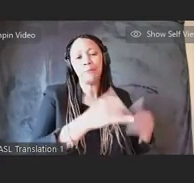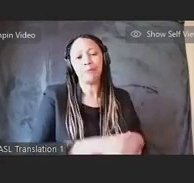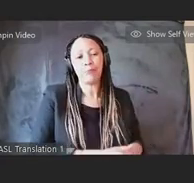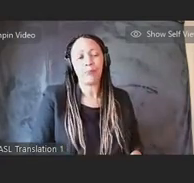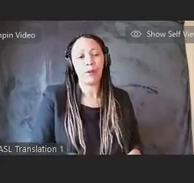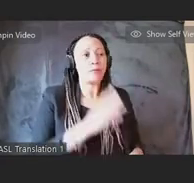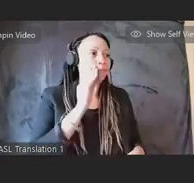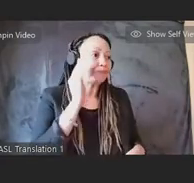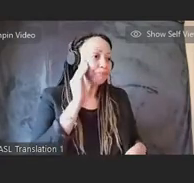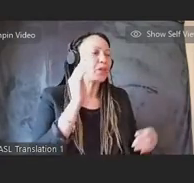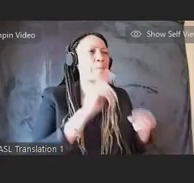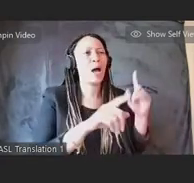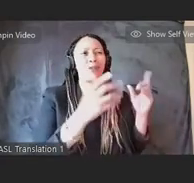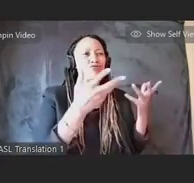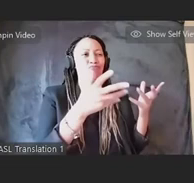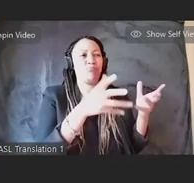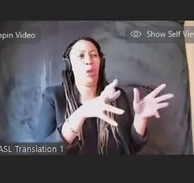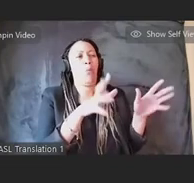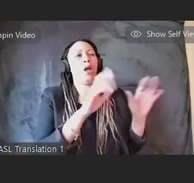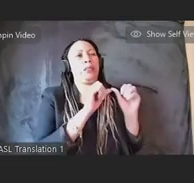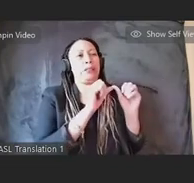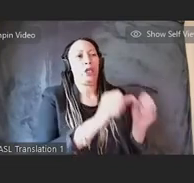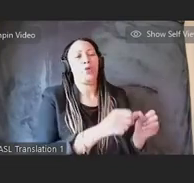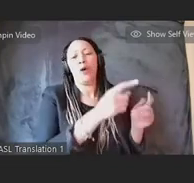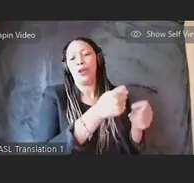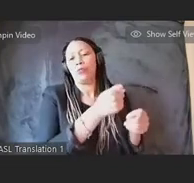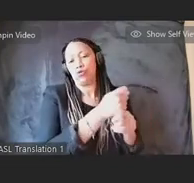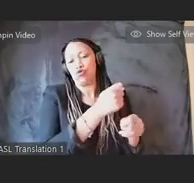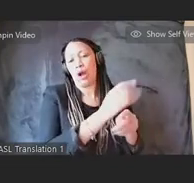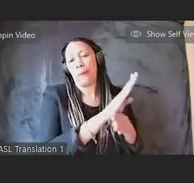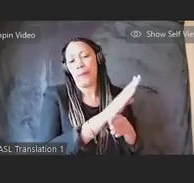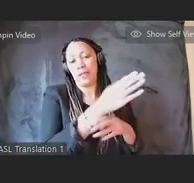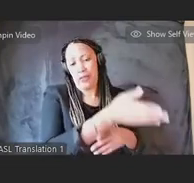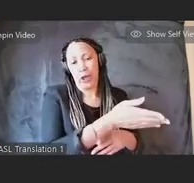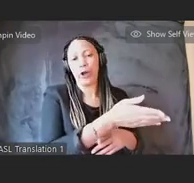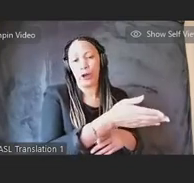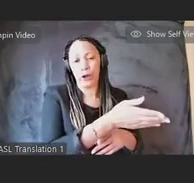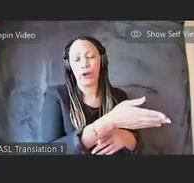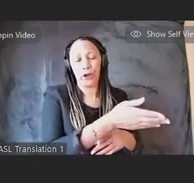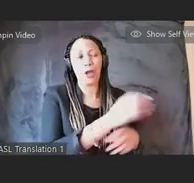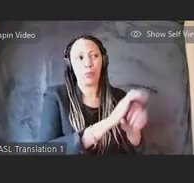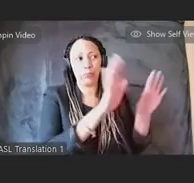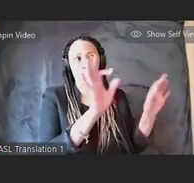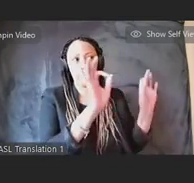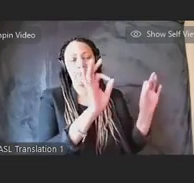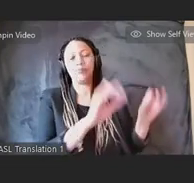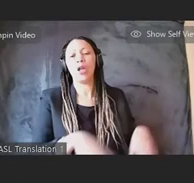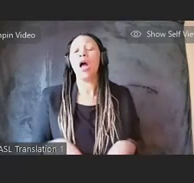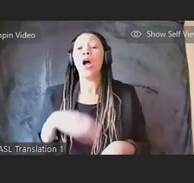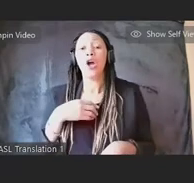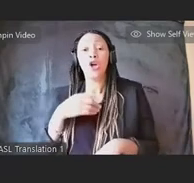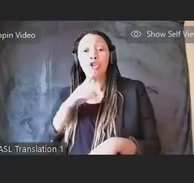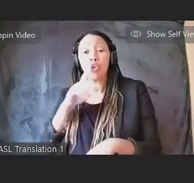desires to continue on with their trucking business there, okay, where they do their equipment. Okay, so it is the applicant's